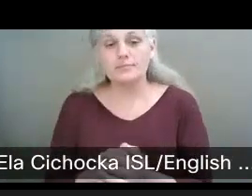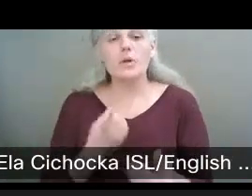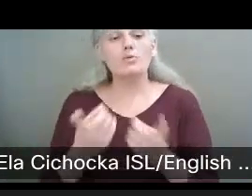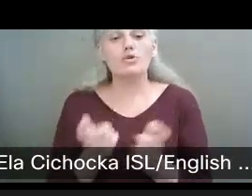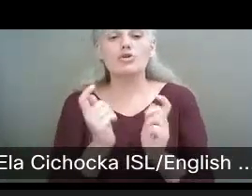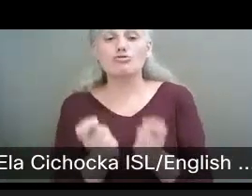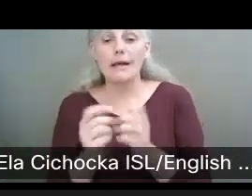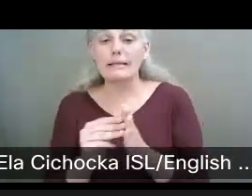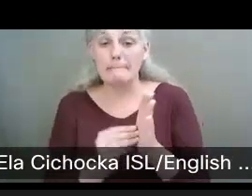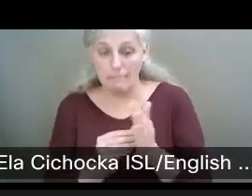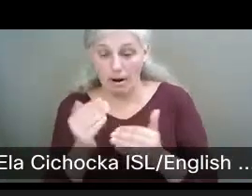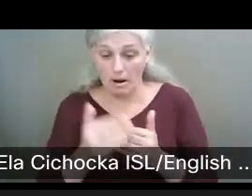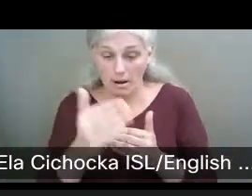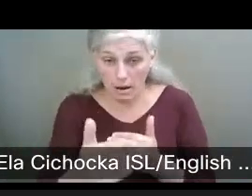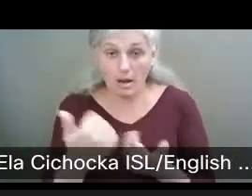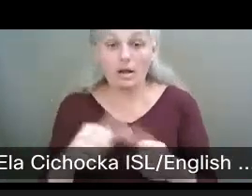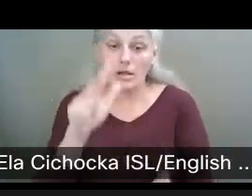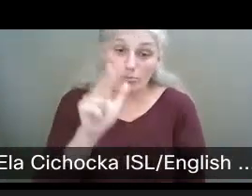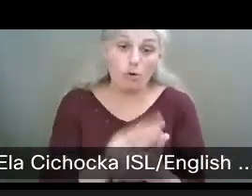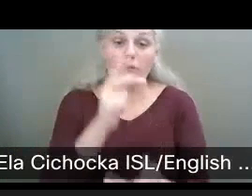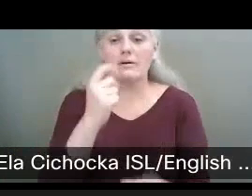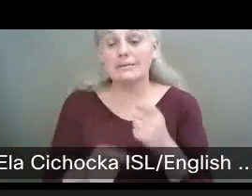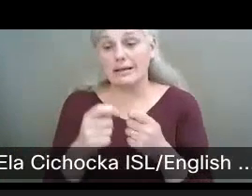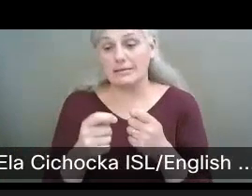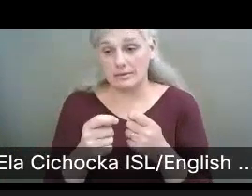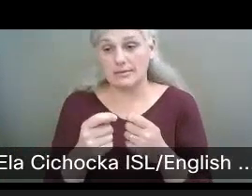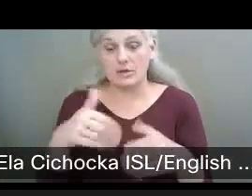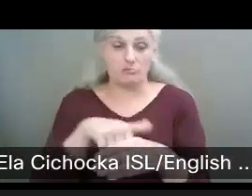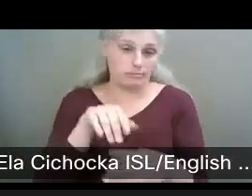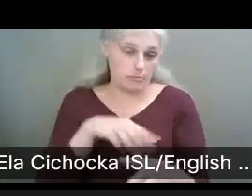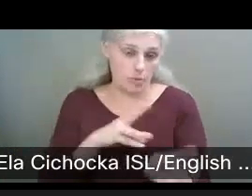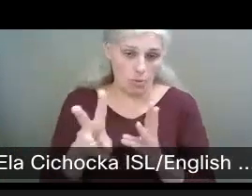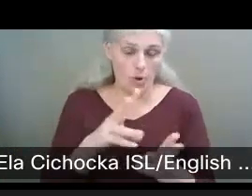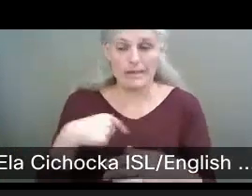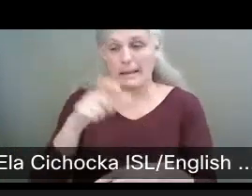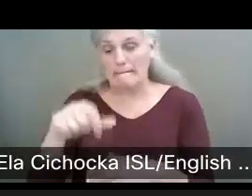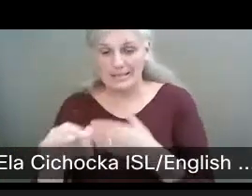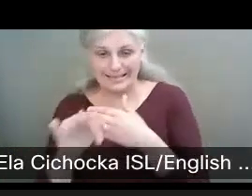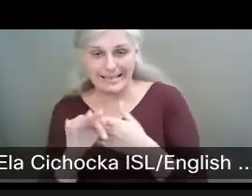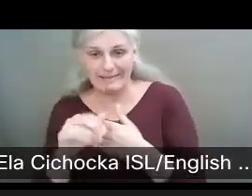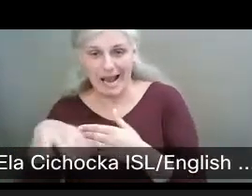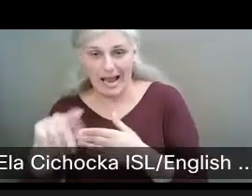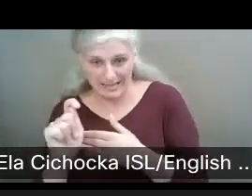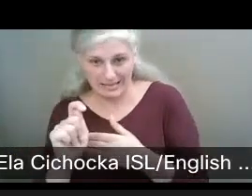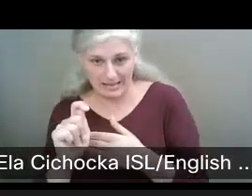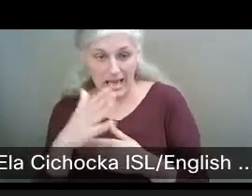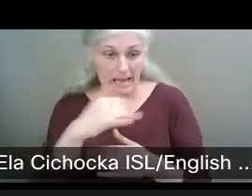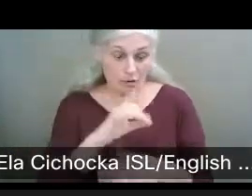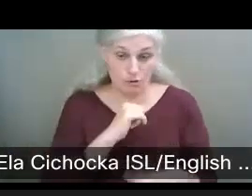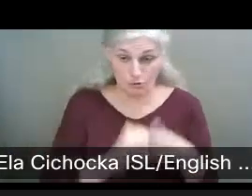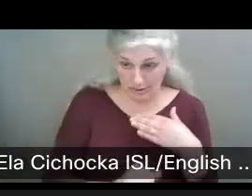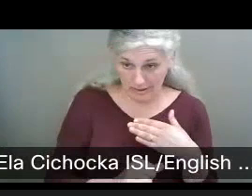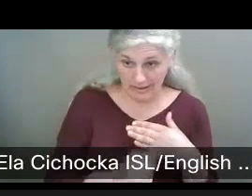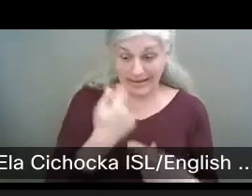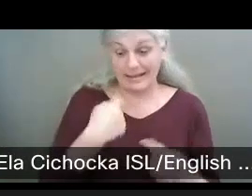trainer program whilst we are out on the road at the moment doing the work on the Patient Safety Act. So we're in Limerick today, heading to Cork